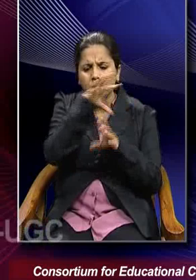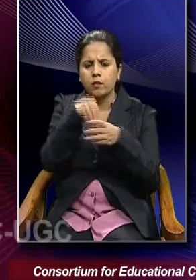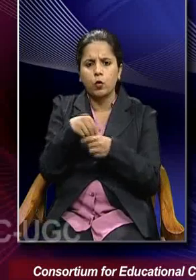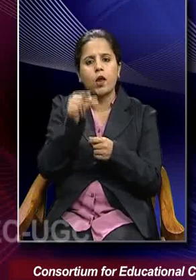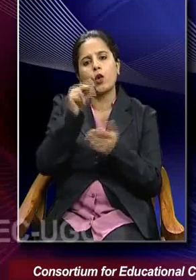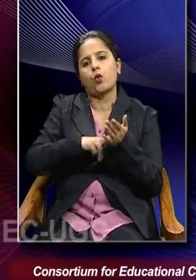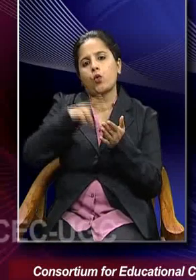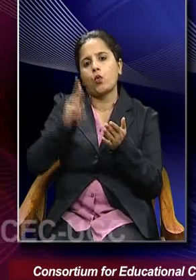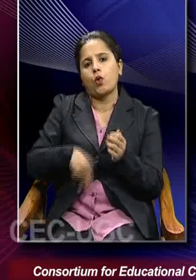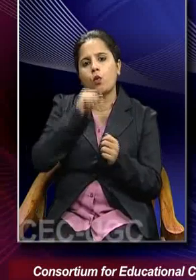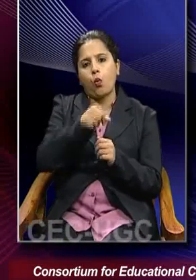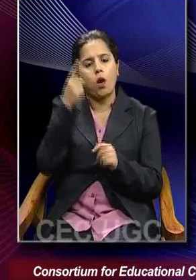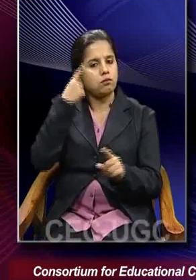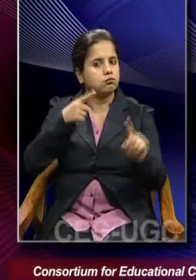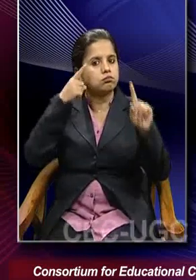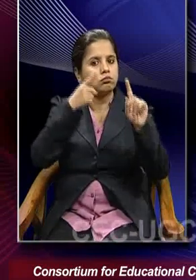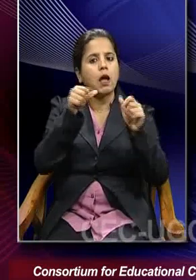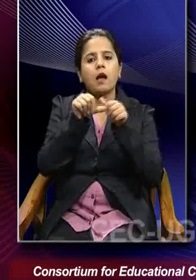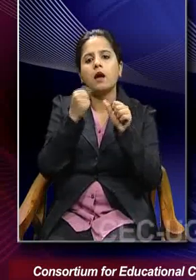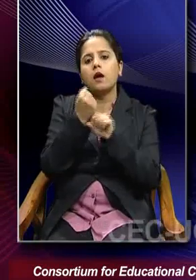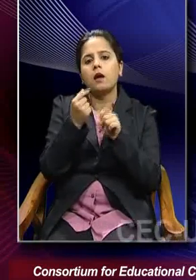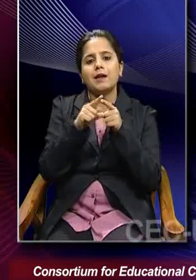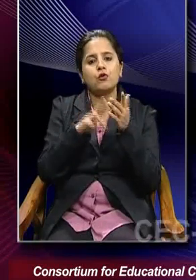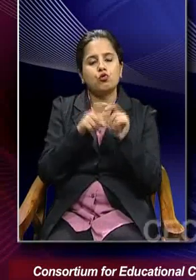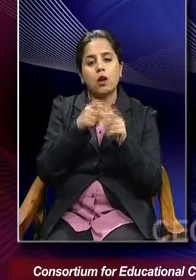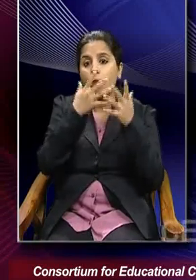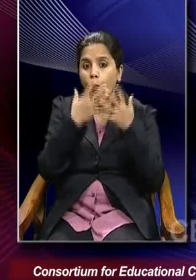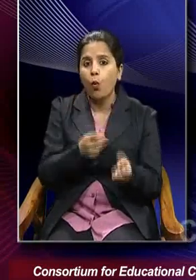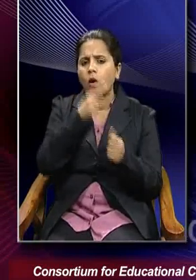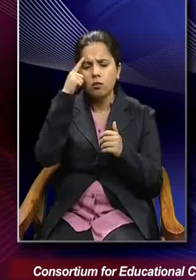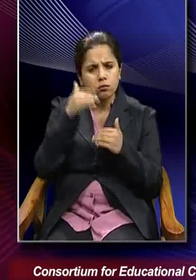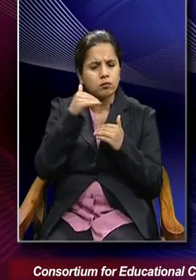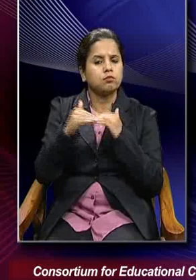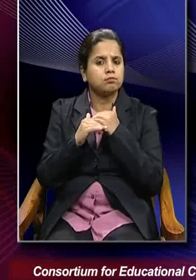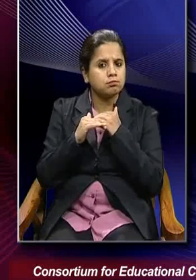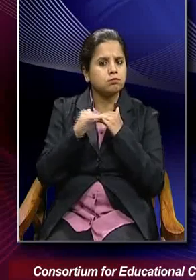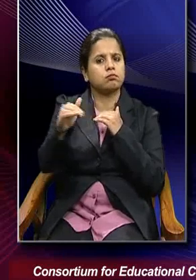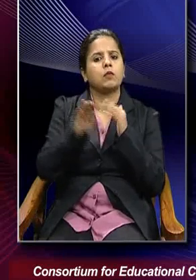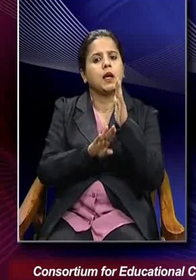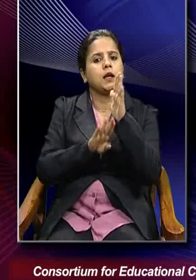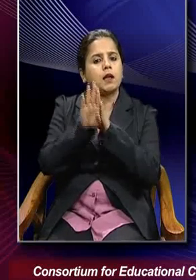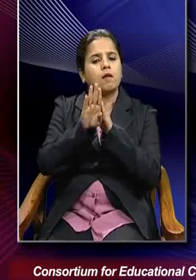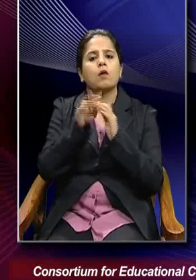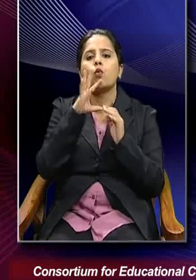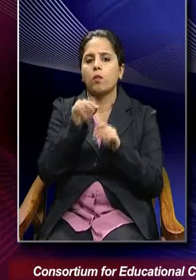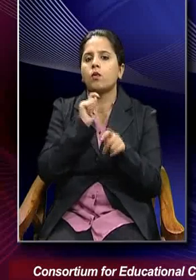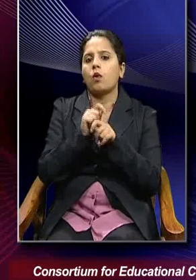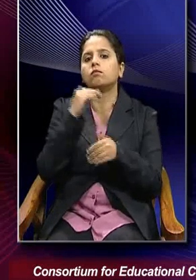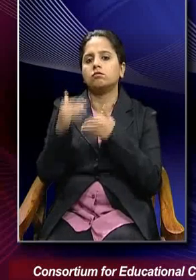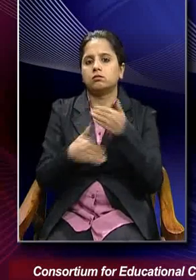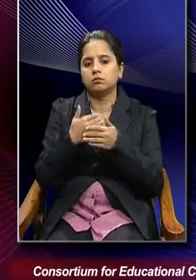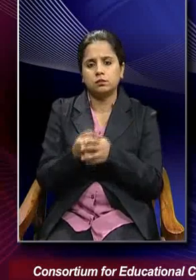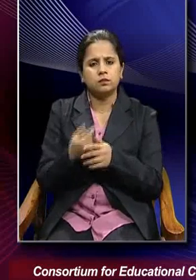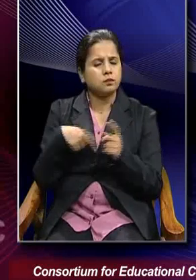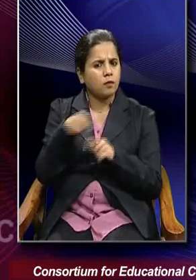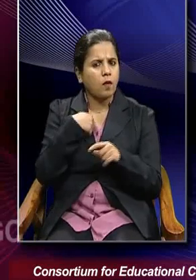United Nations agenda aiming towards sustainable development. So, what